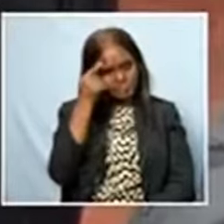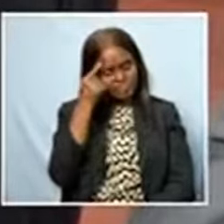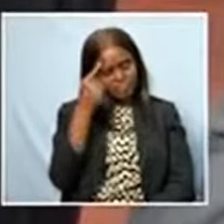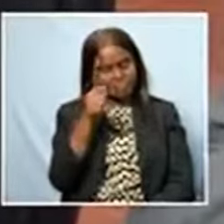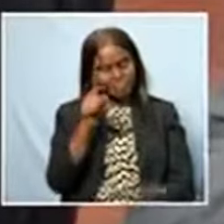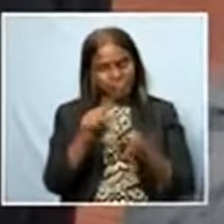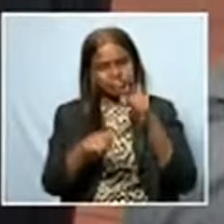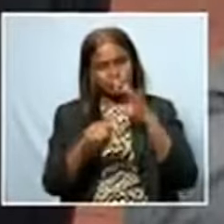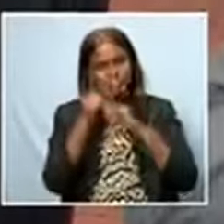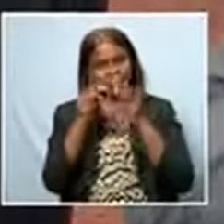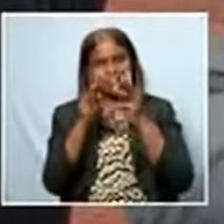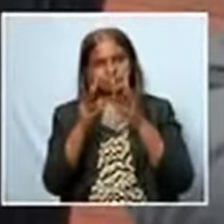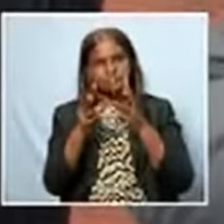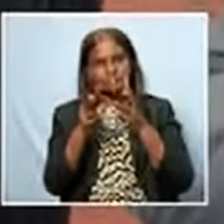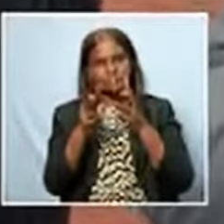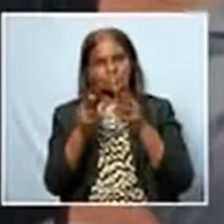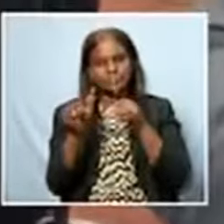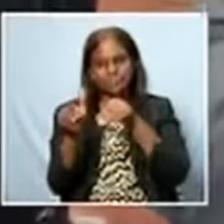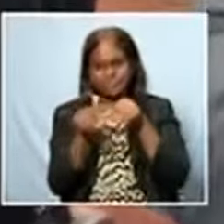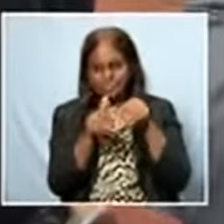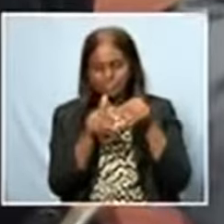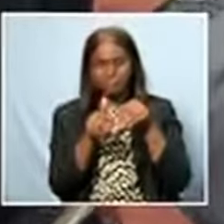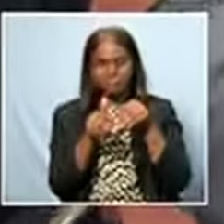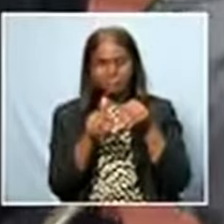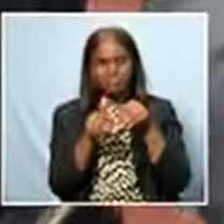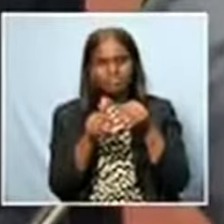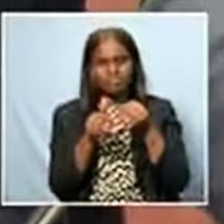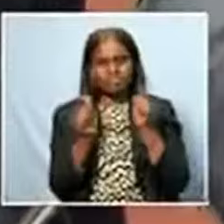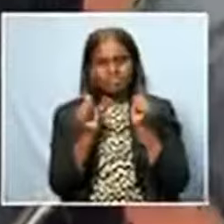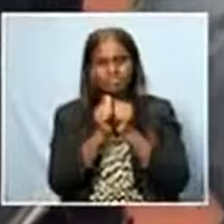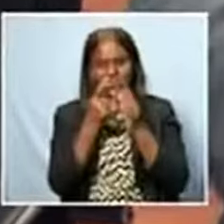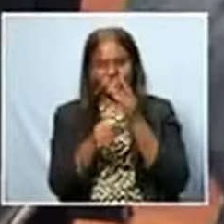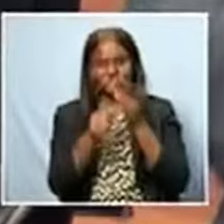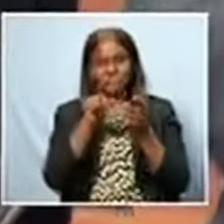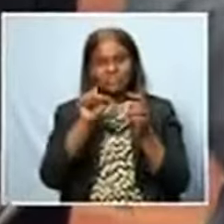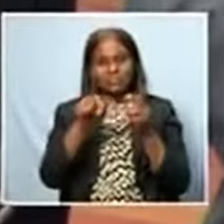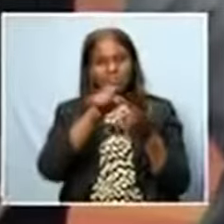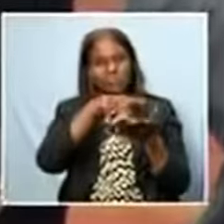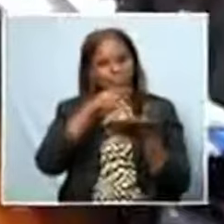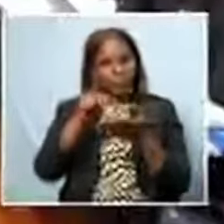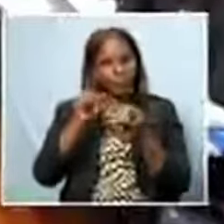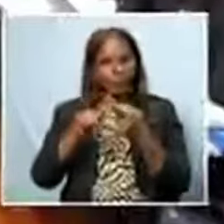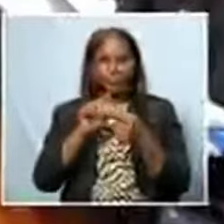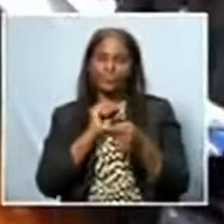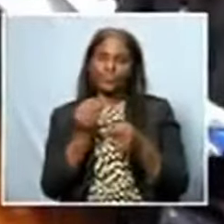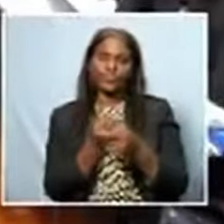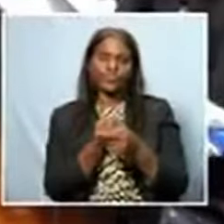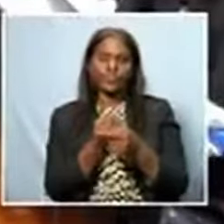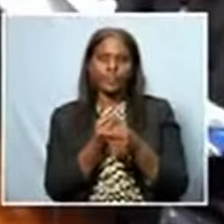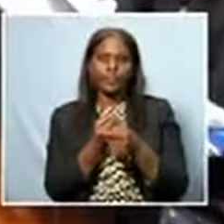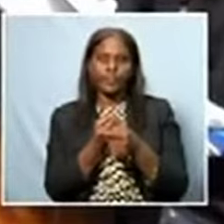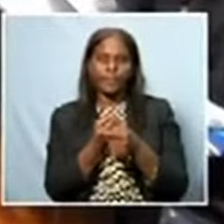a way of doing away with what we are supposed to pay to our